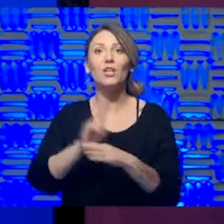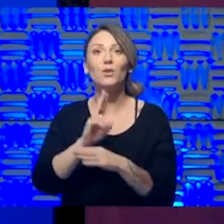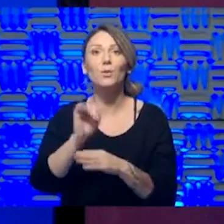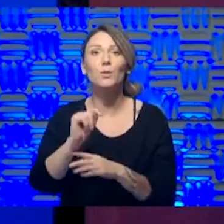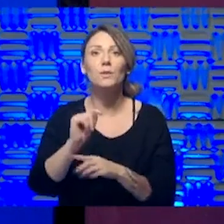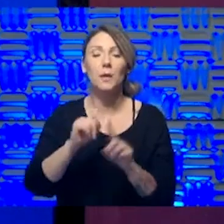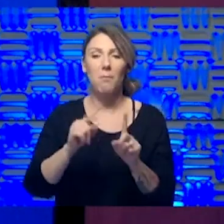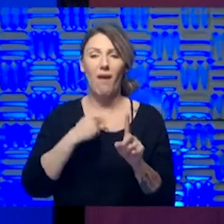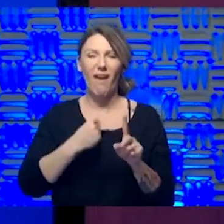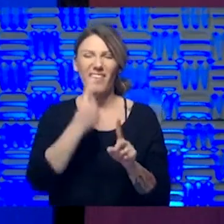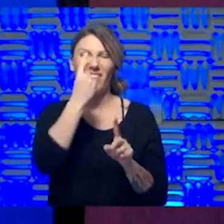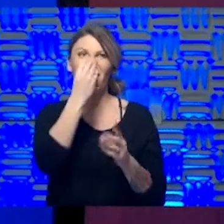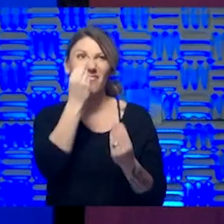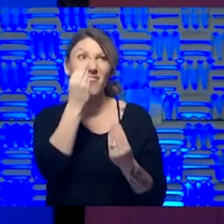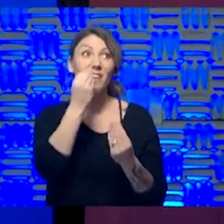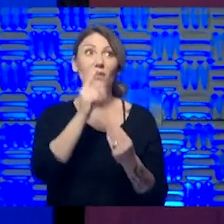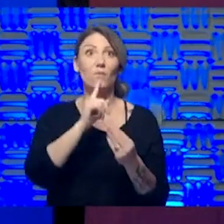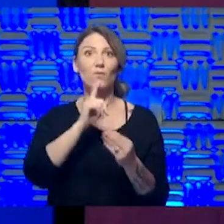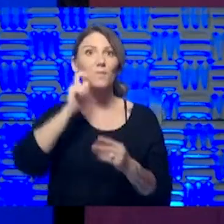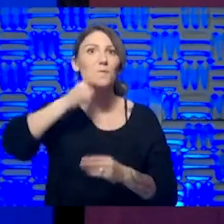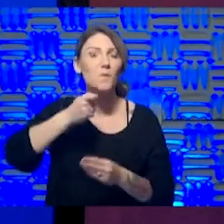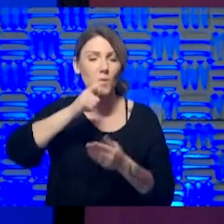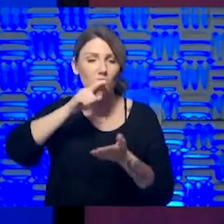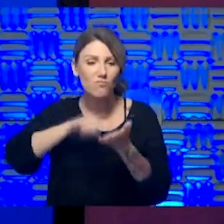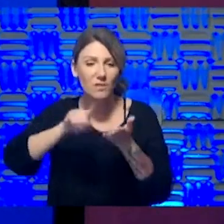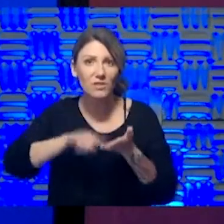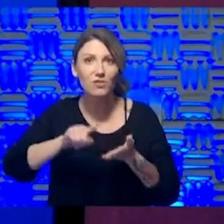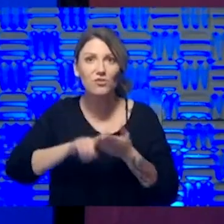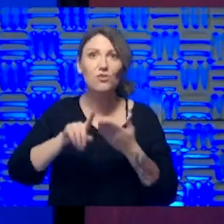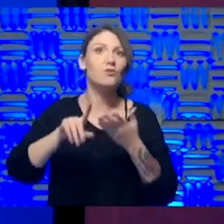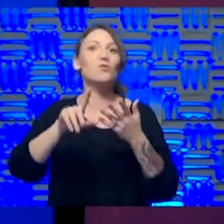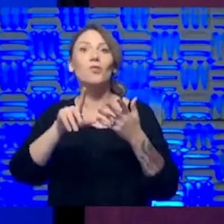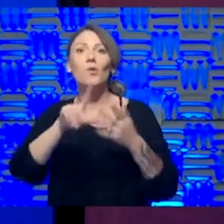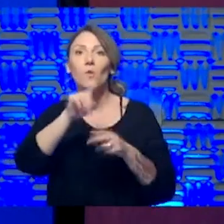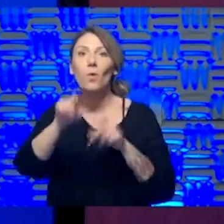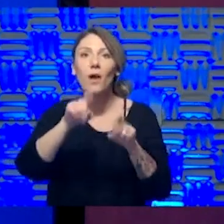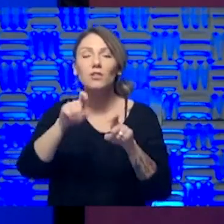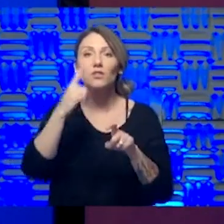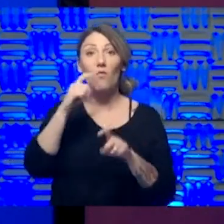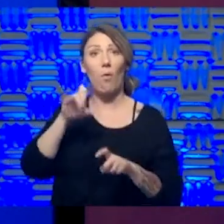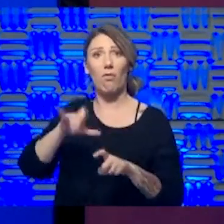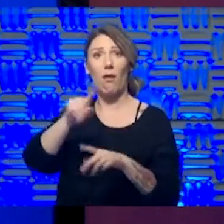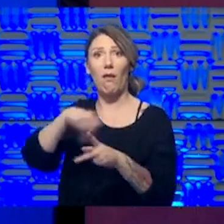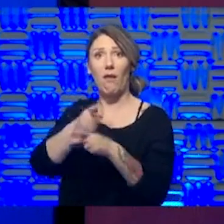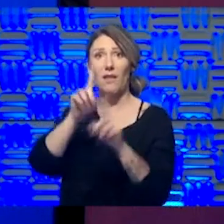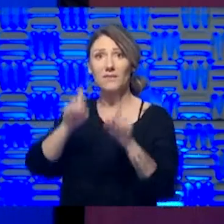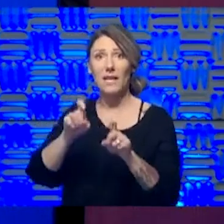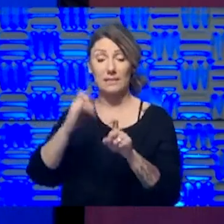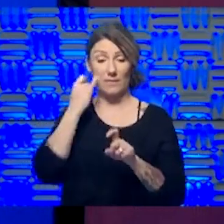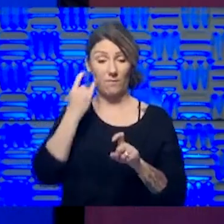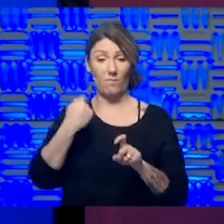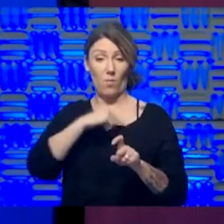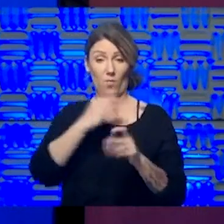really cool research questions for the antibody test. So if we know a certain population